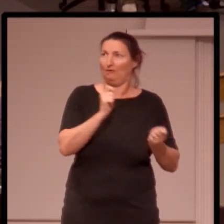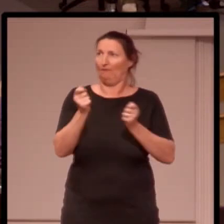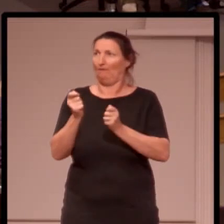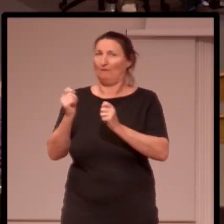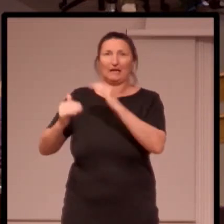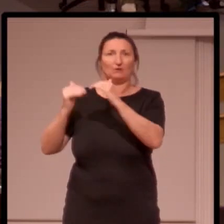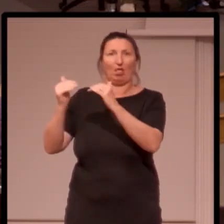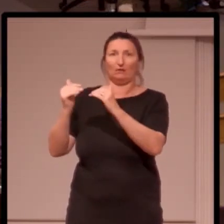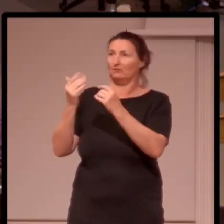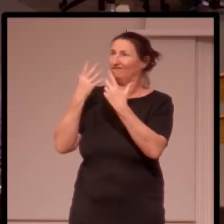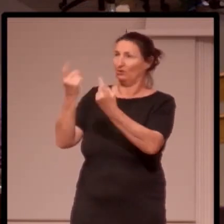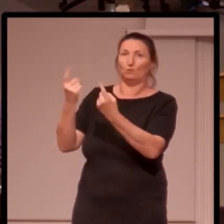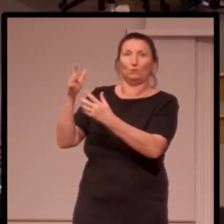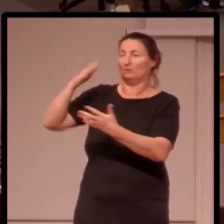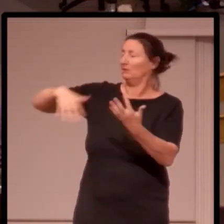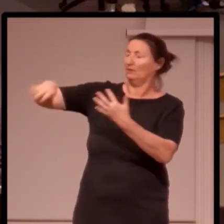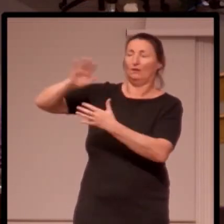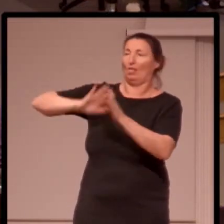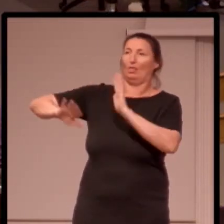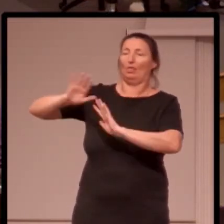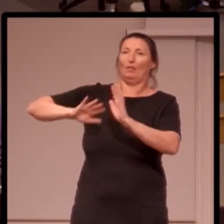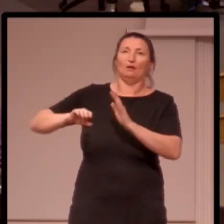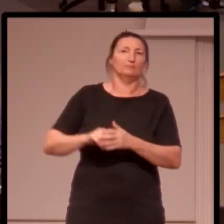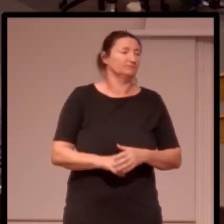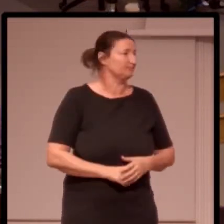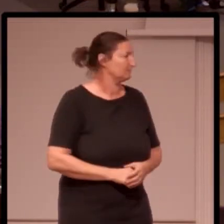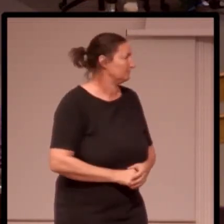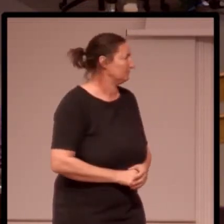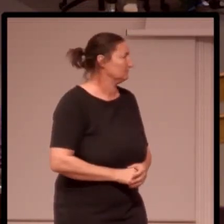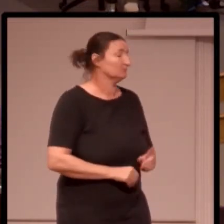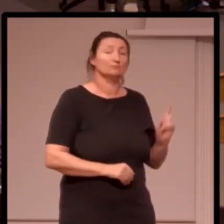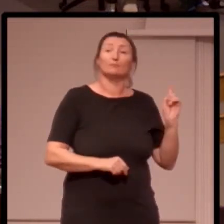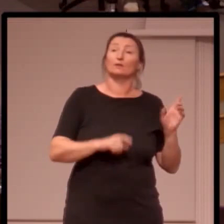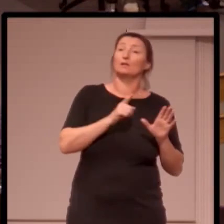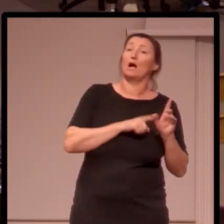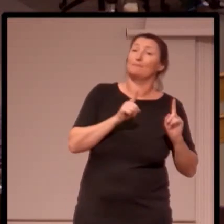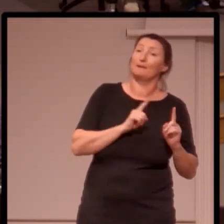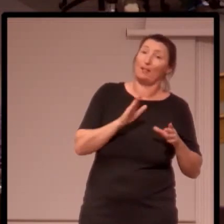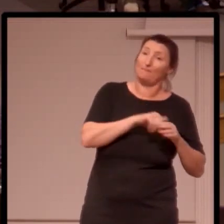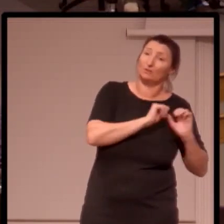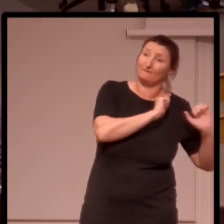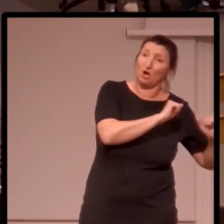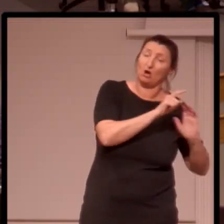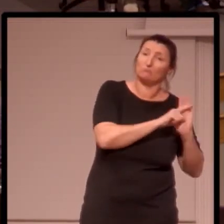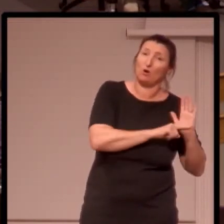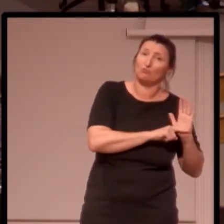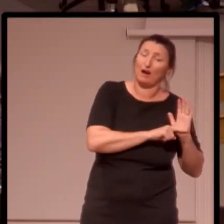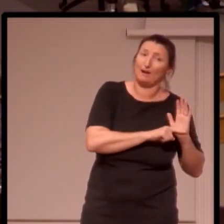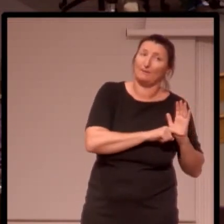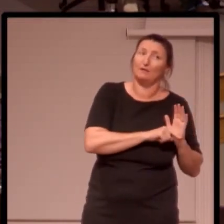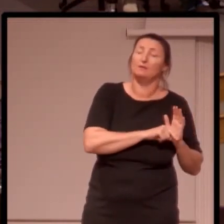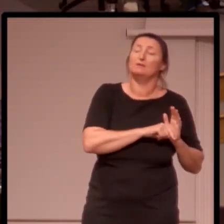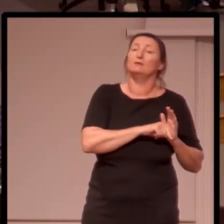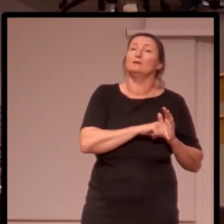people. Emma? I was just going to say that, yeah, from the young people, young adults that are part of our programmes, something that you said, Lucy,